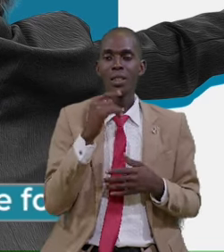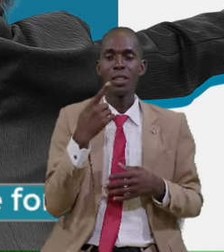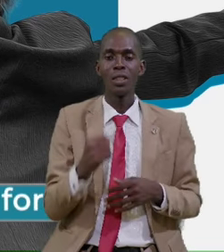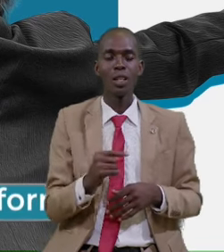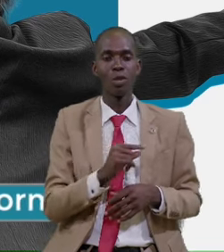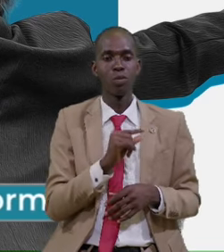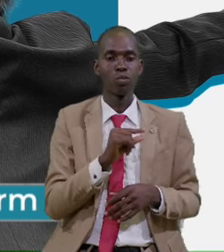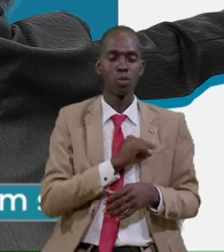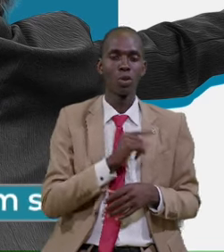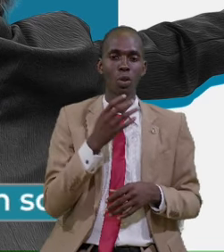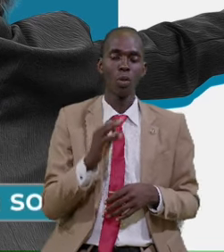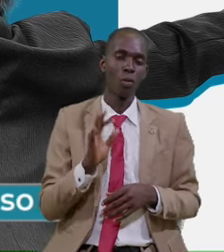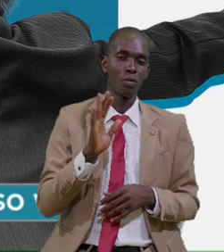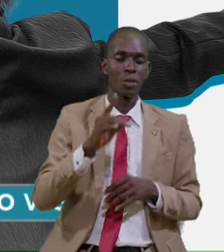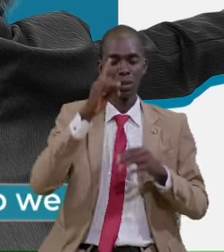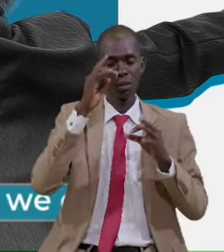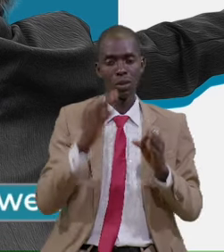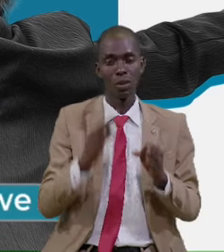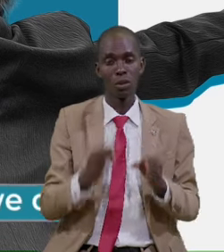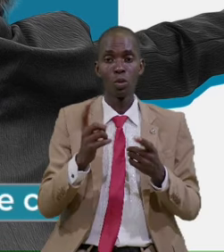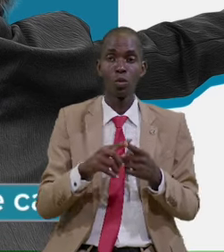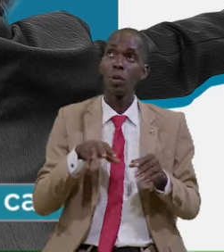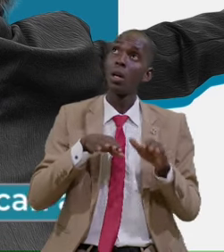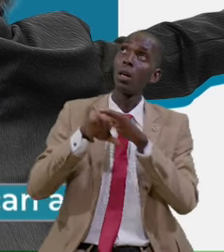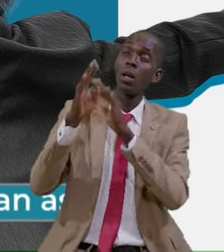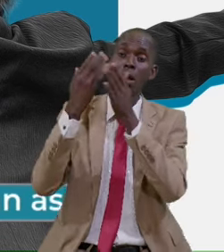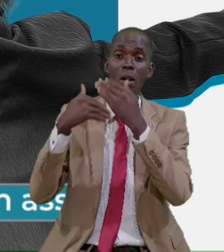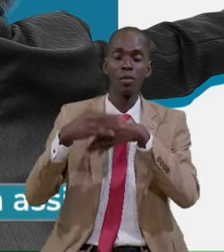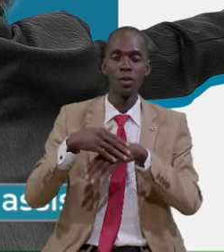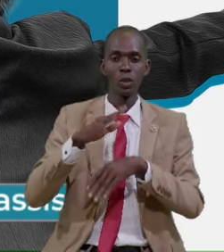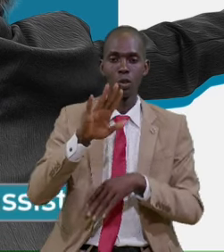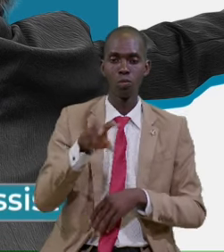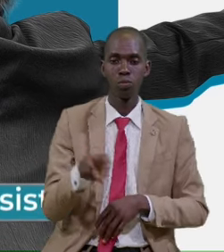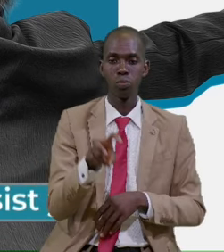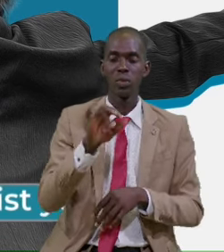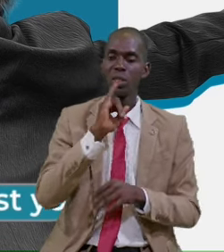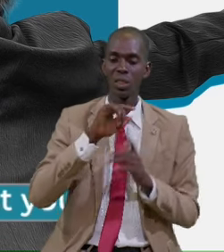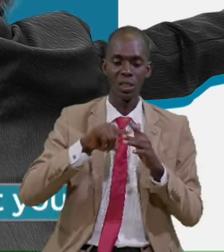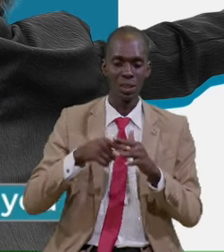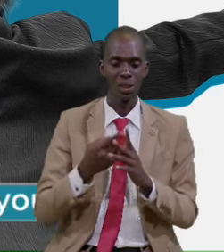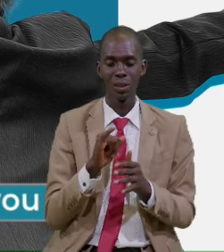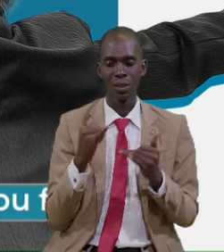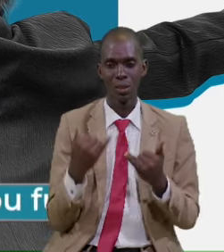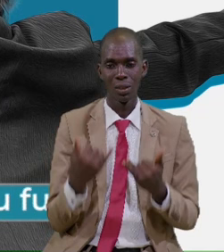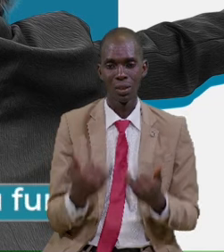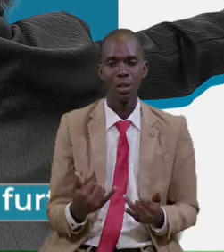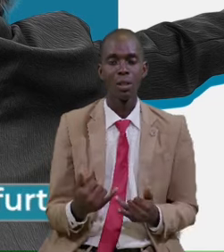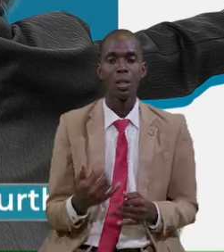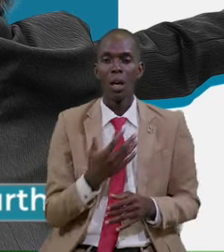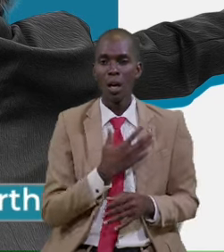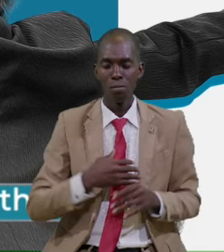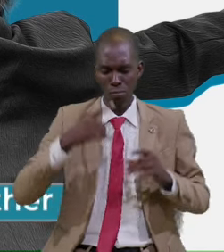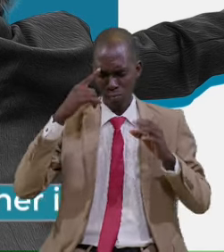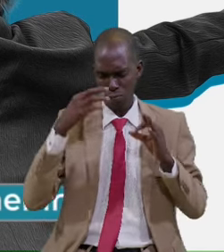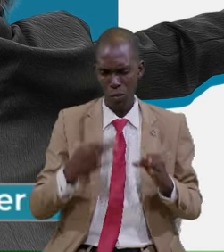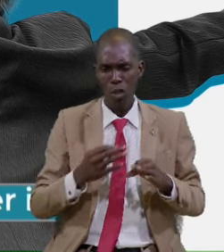get to heaven? The journey is starting now. Make up your mind and don't play the hide and seek. You stood